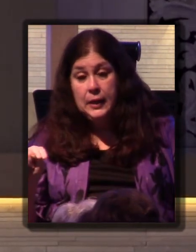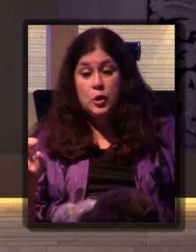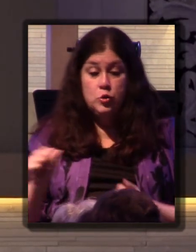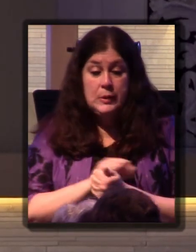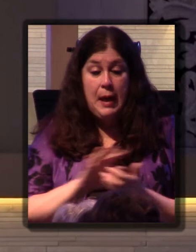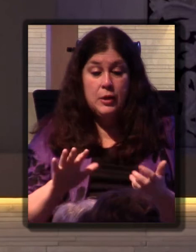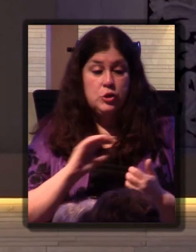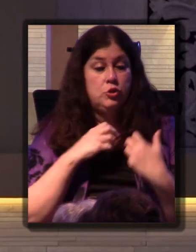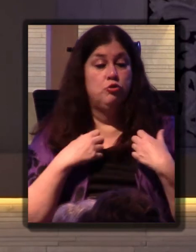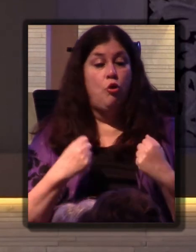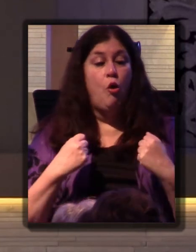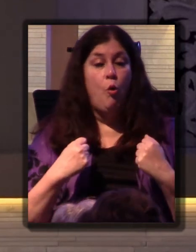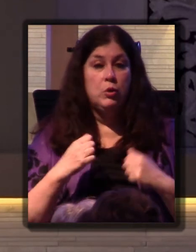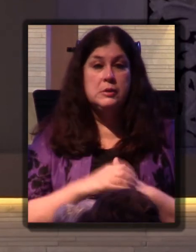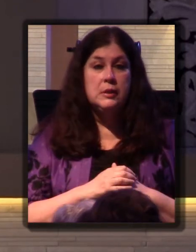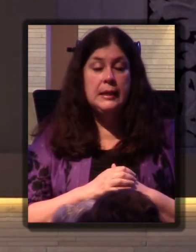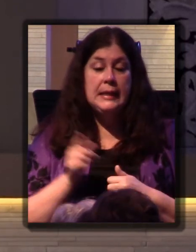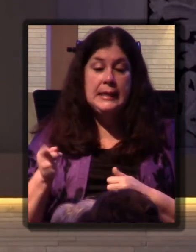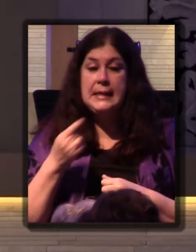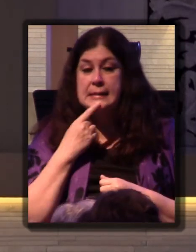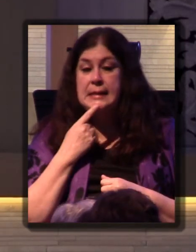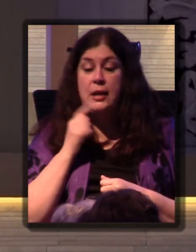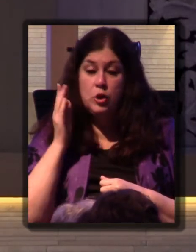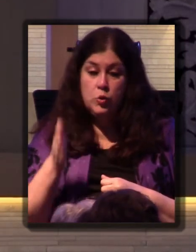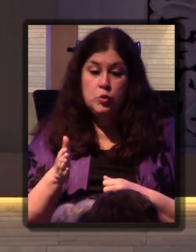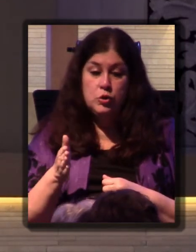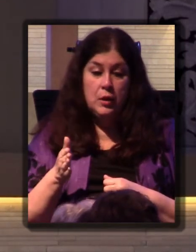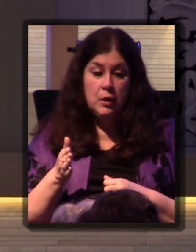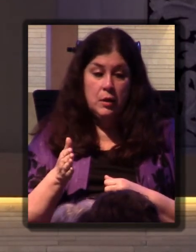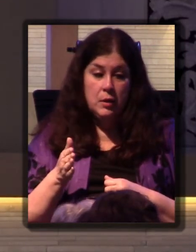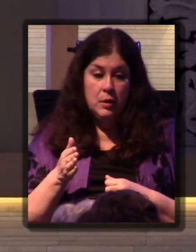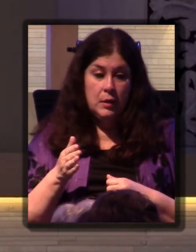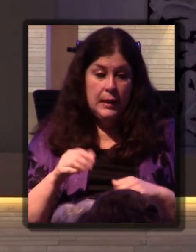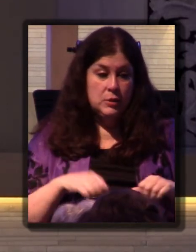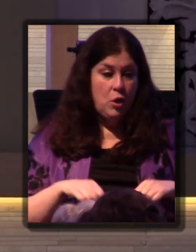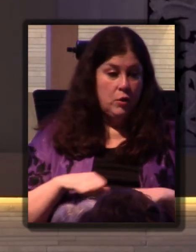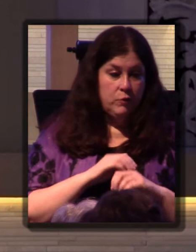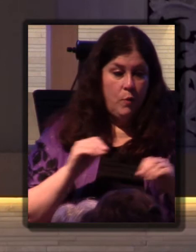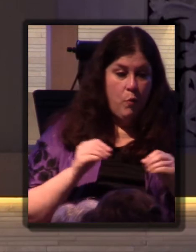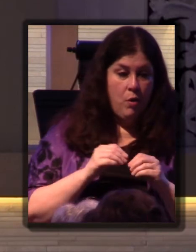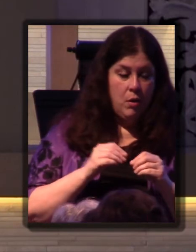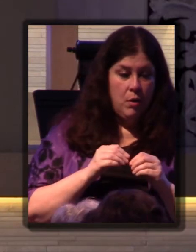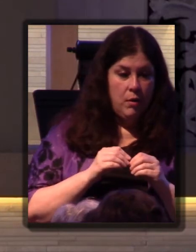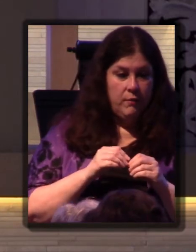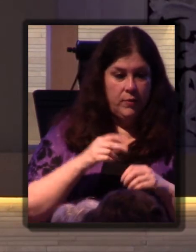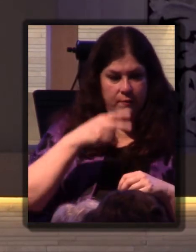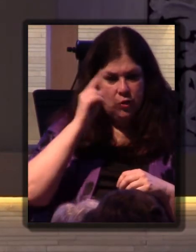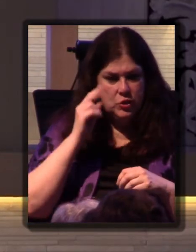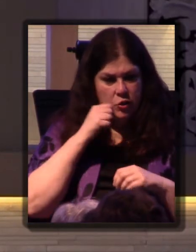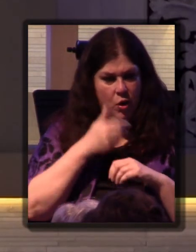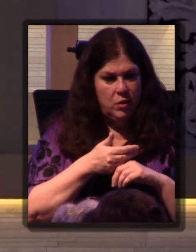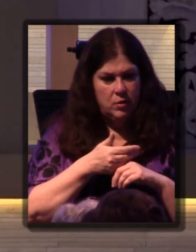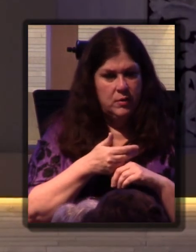to demolish its strongholds. He has said, you shall exalt no more, O crushed virgin daughter of Sidon.